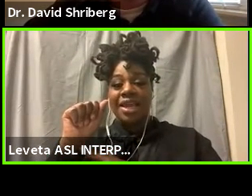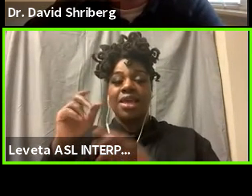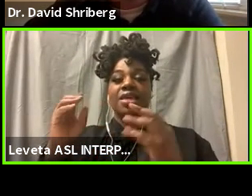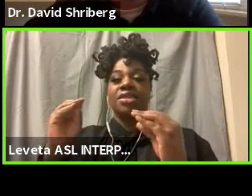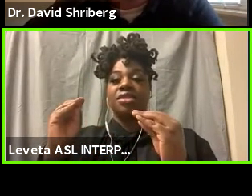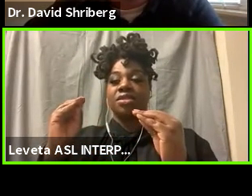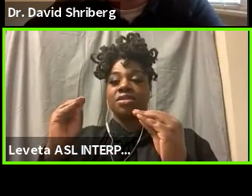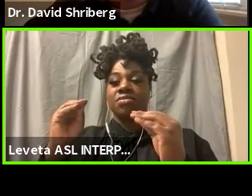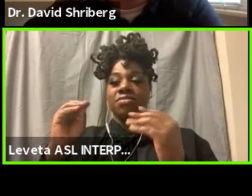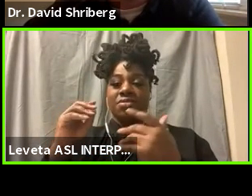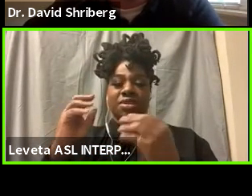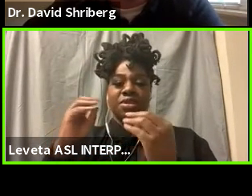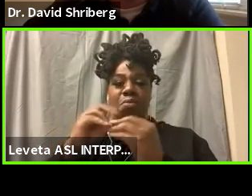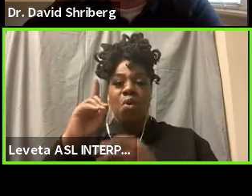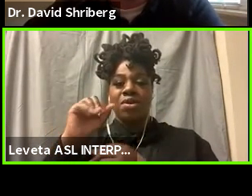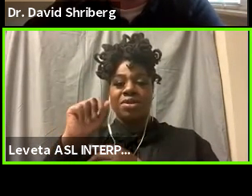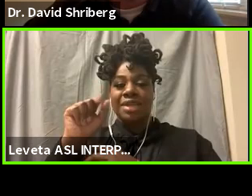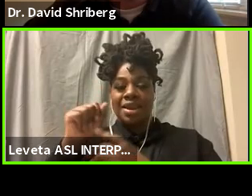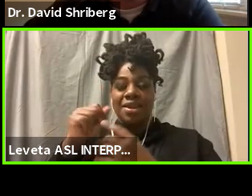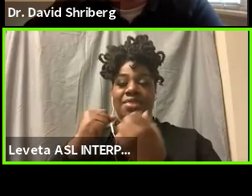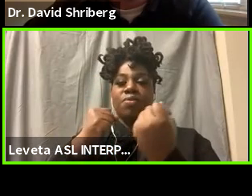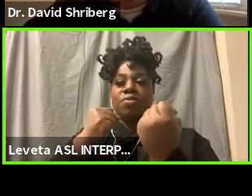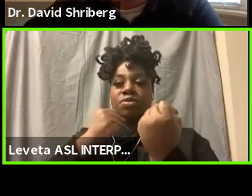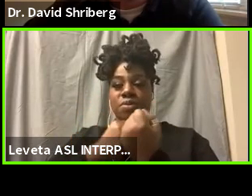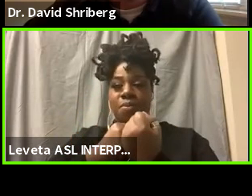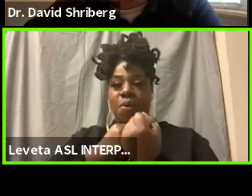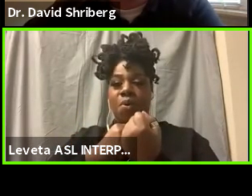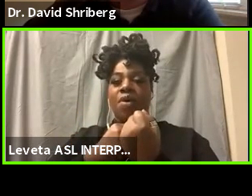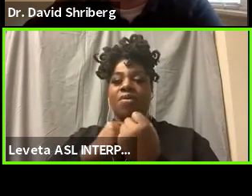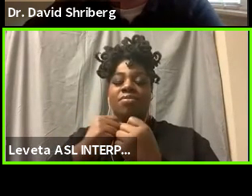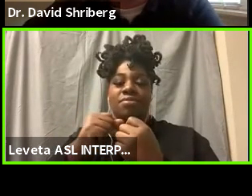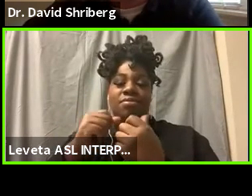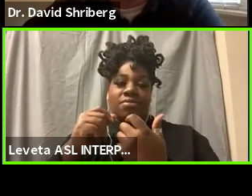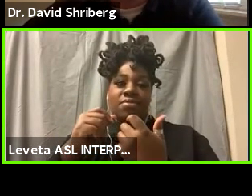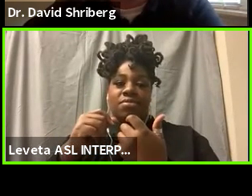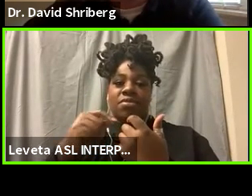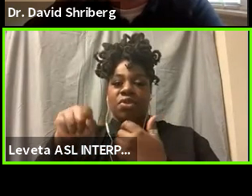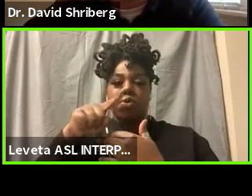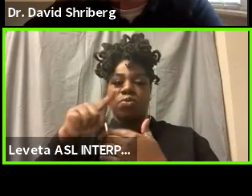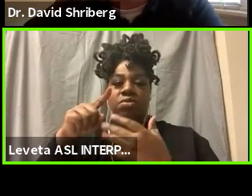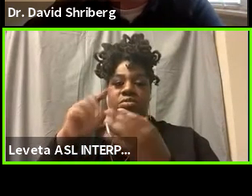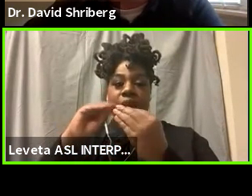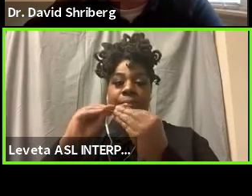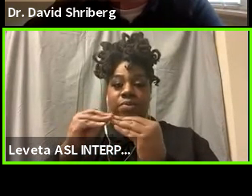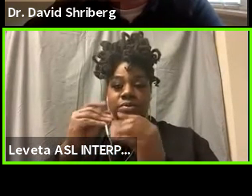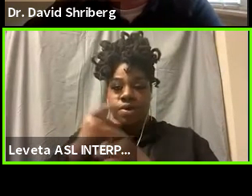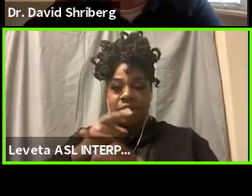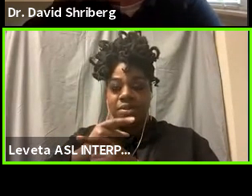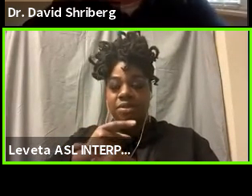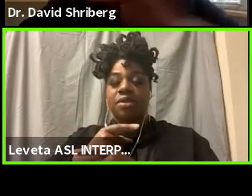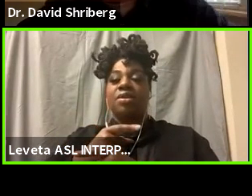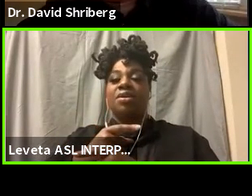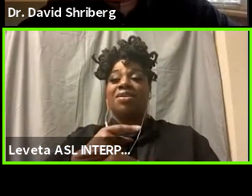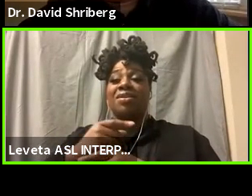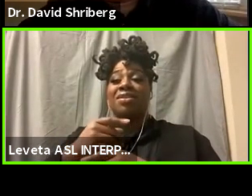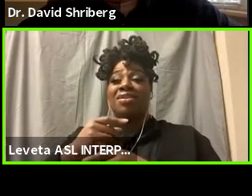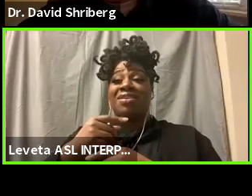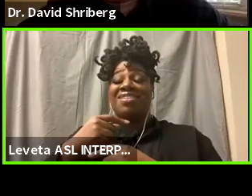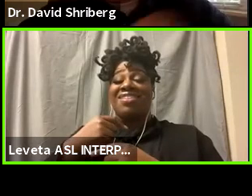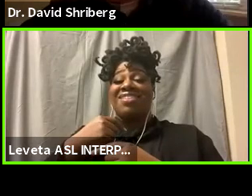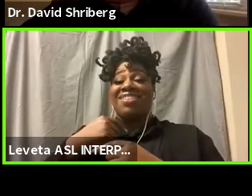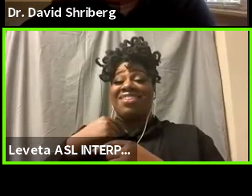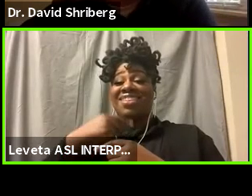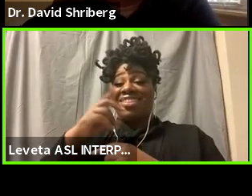there's more data supporting the numbers around youth, right? And I think the numbers that I've seen have been that